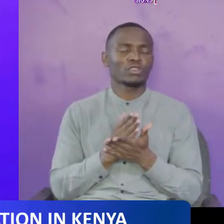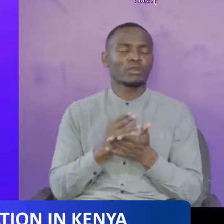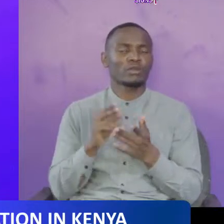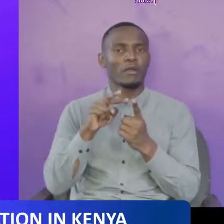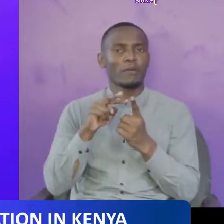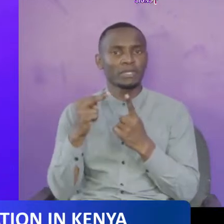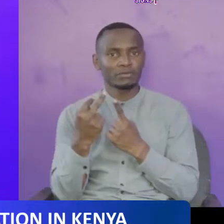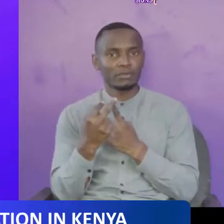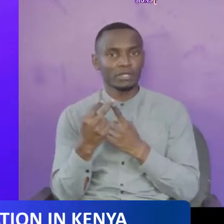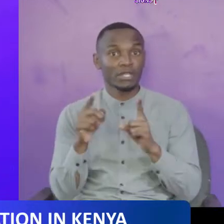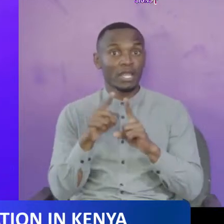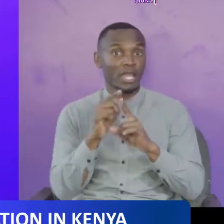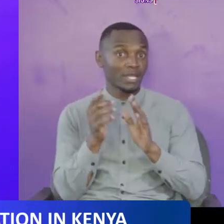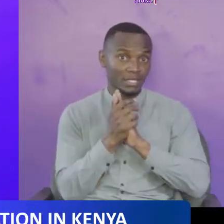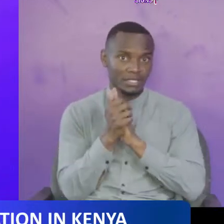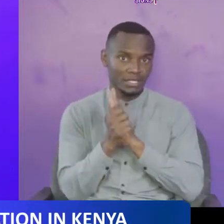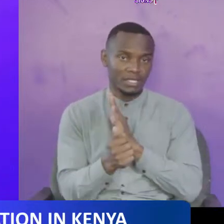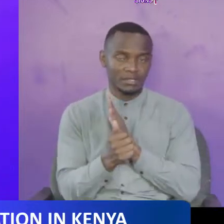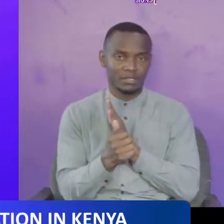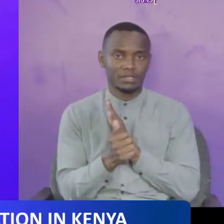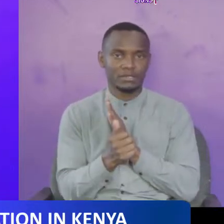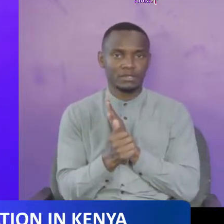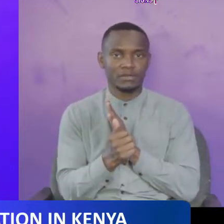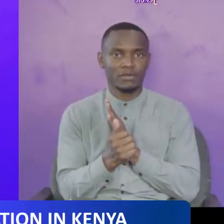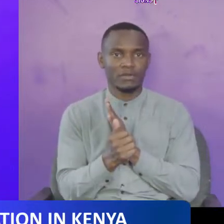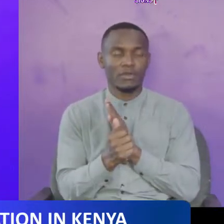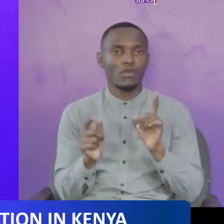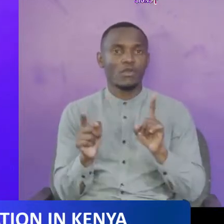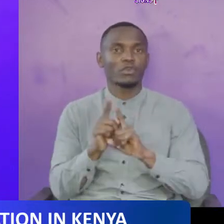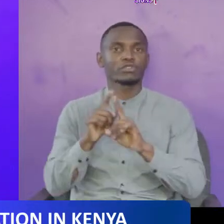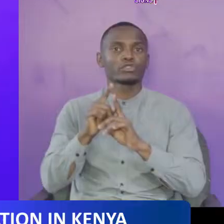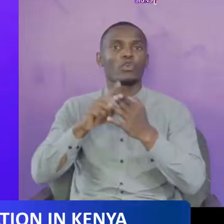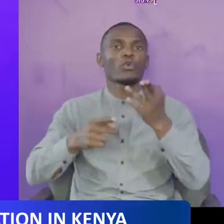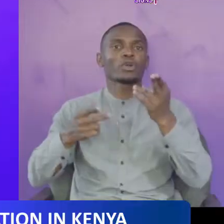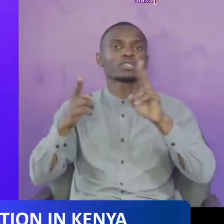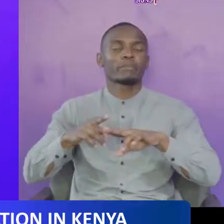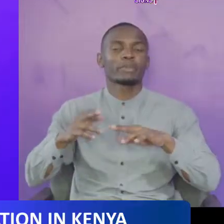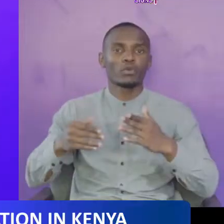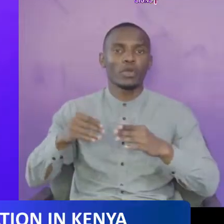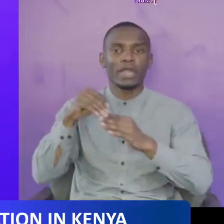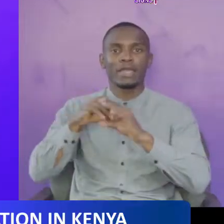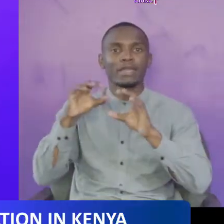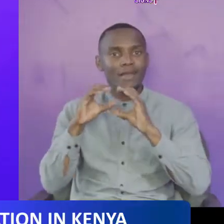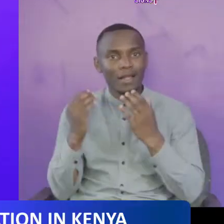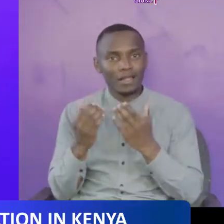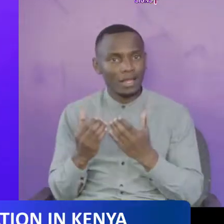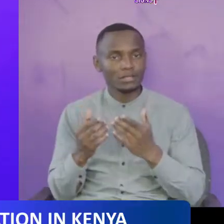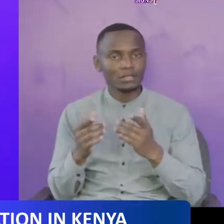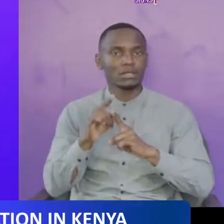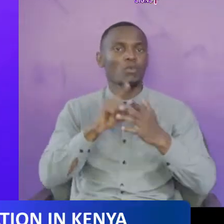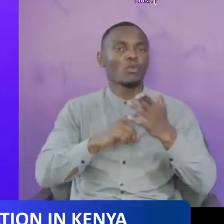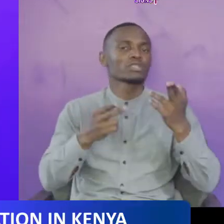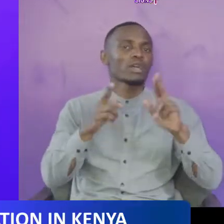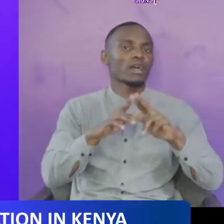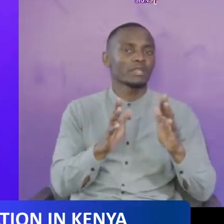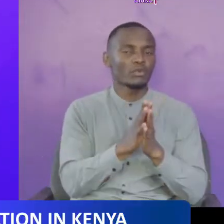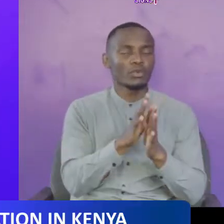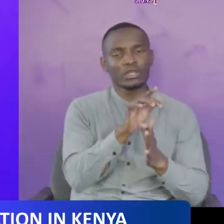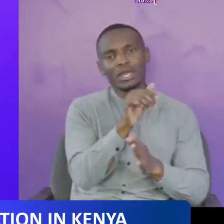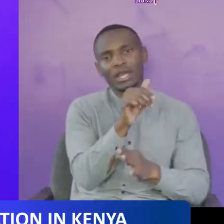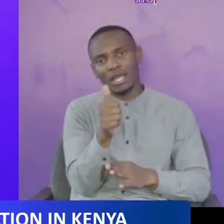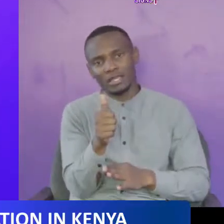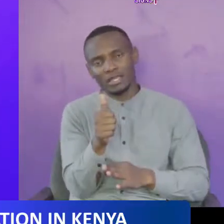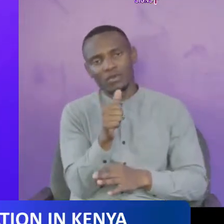perspectives and skills and what is going on in the classroom, what is going on with colleagues, what is going on to